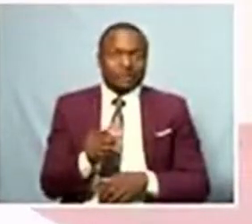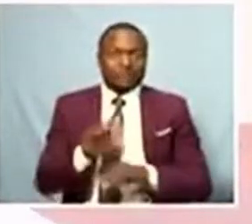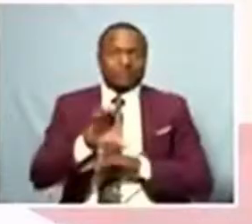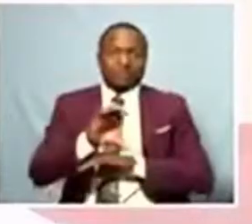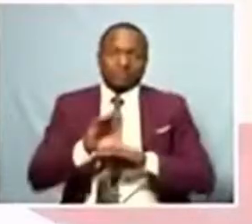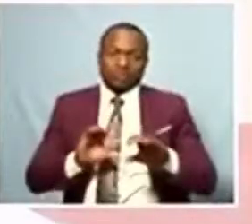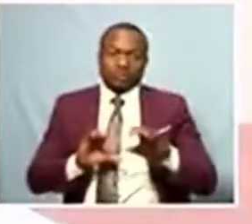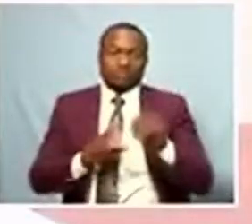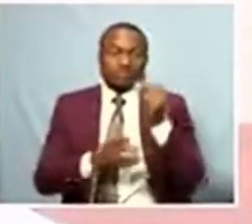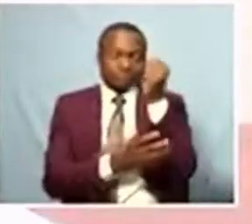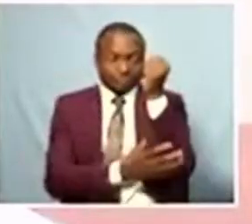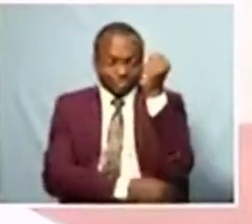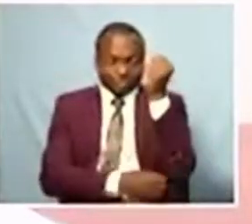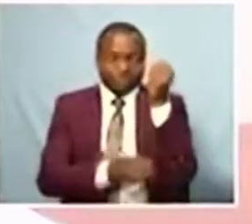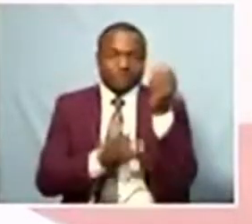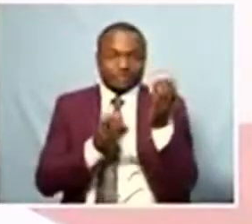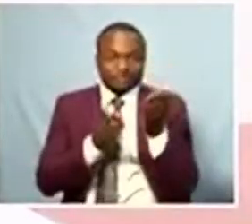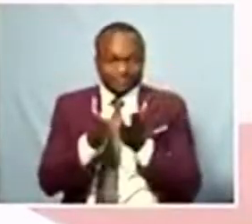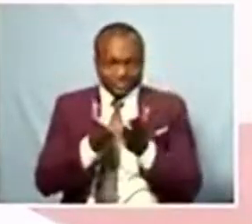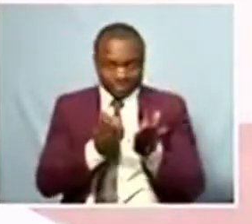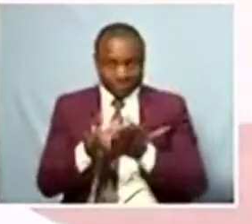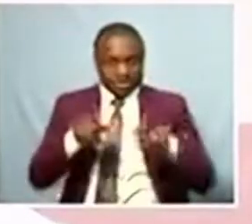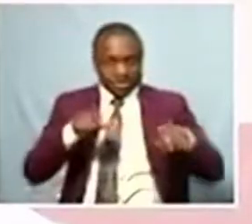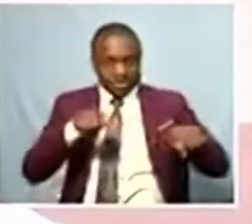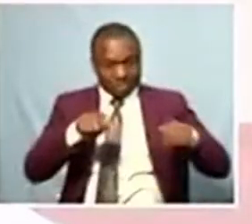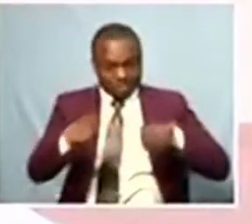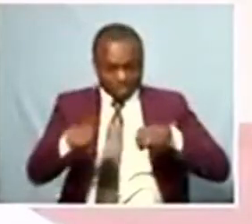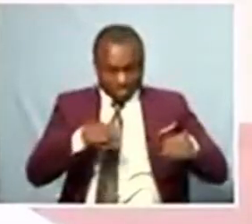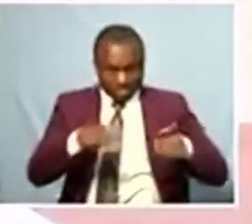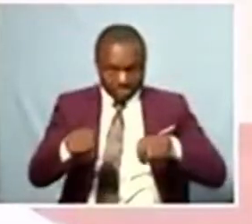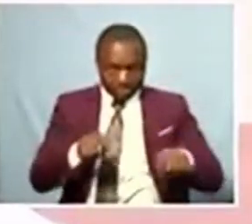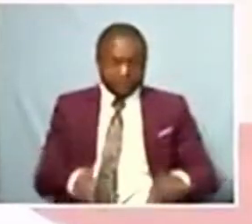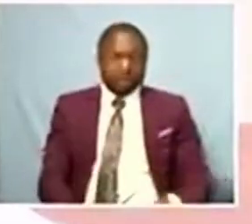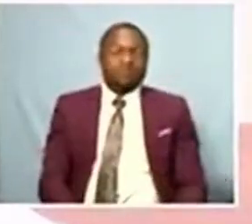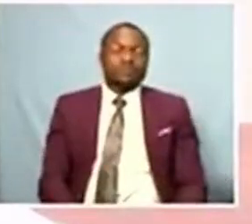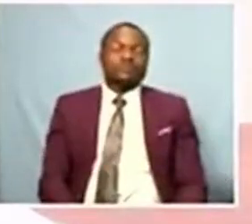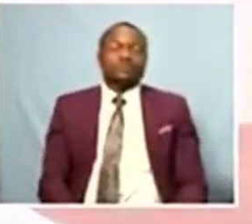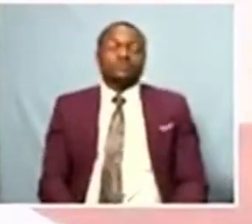poor service. In regulating the mushrooming